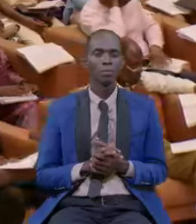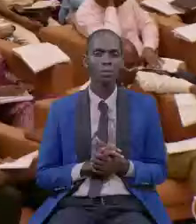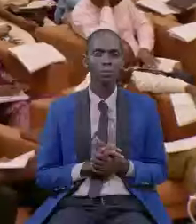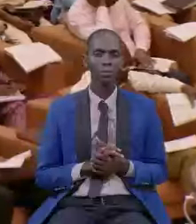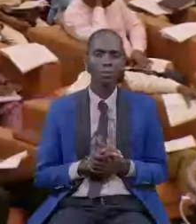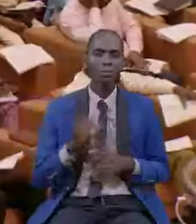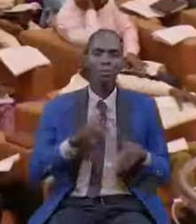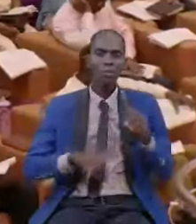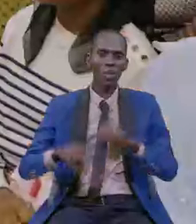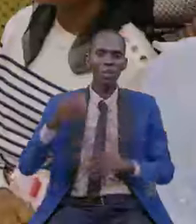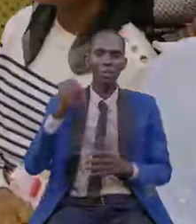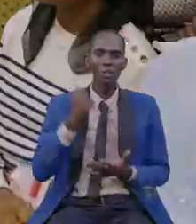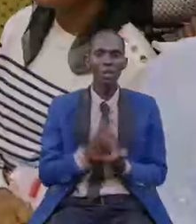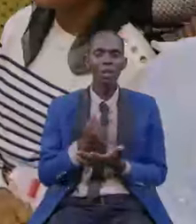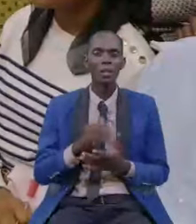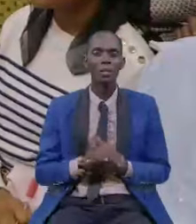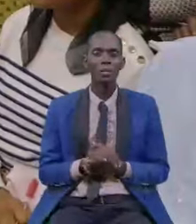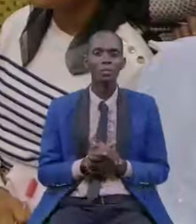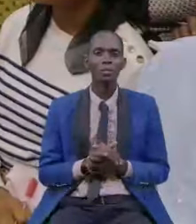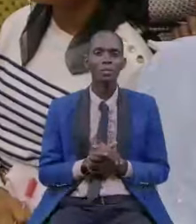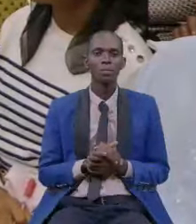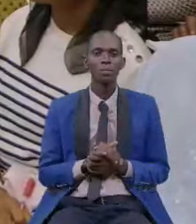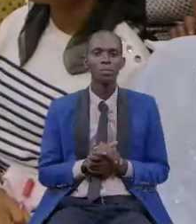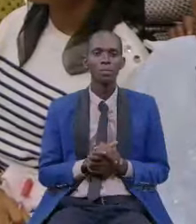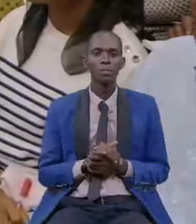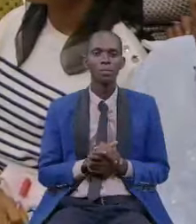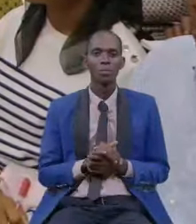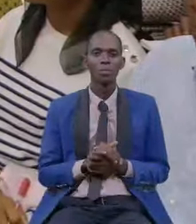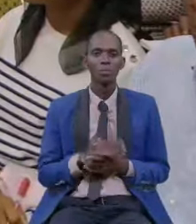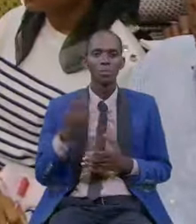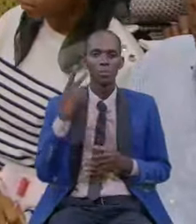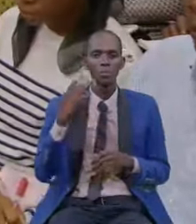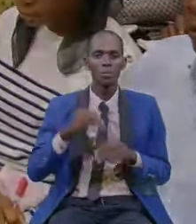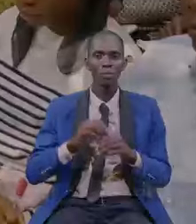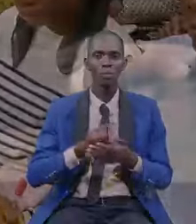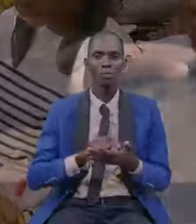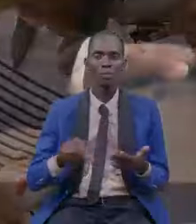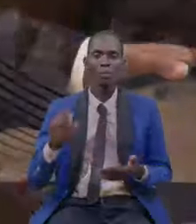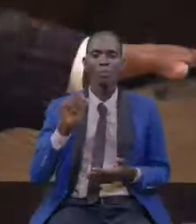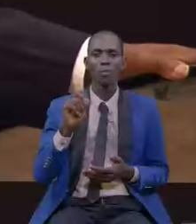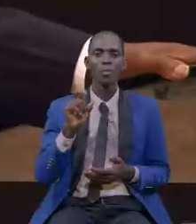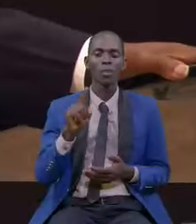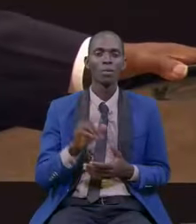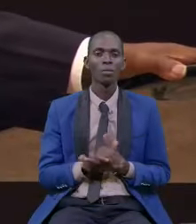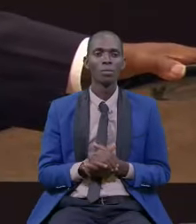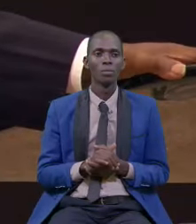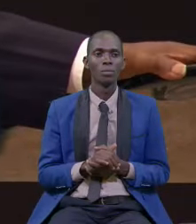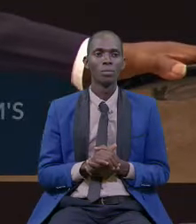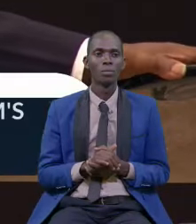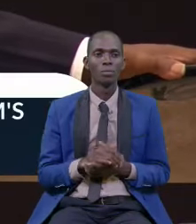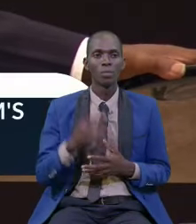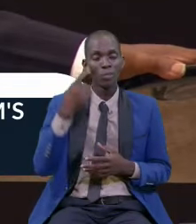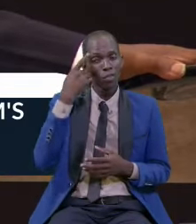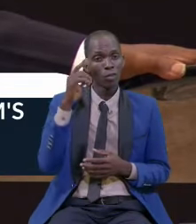Another amen there. Yeah. Look at verse 11. In verse 11, it says, for